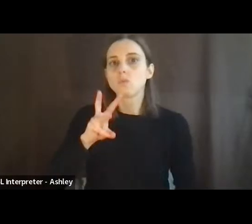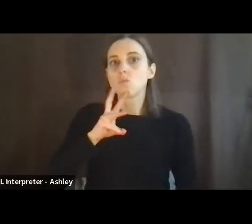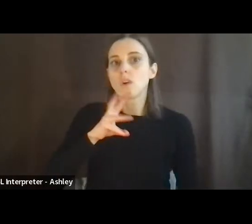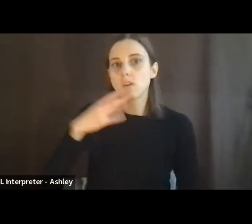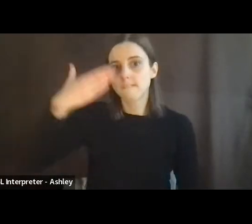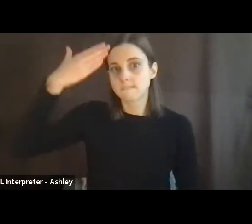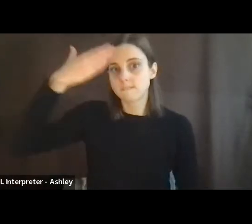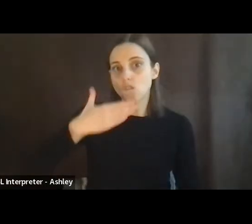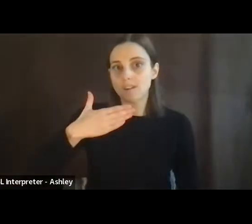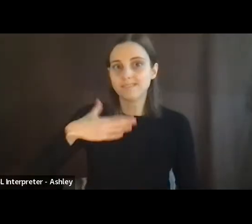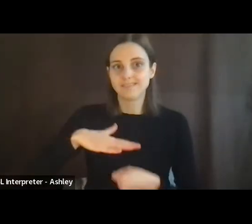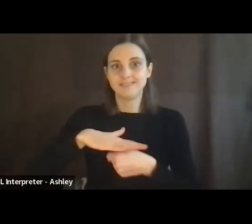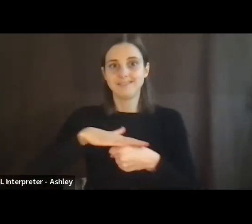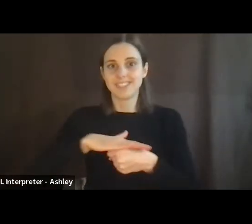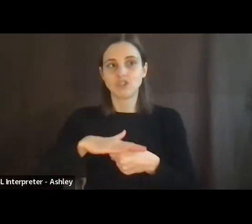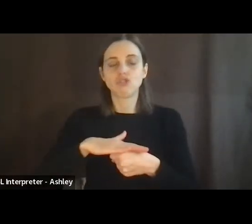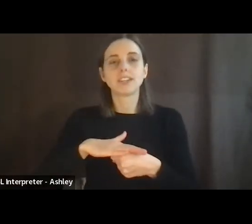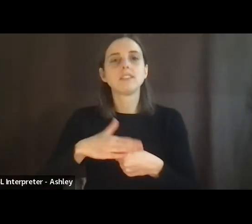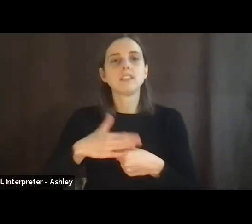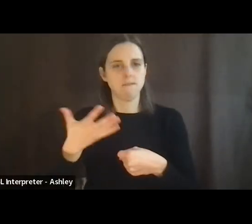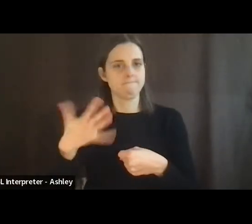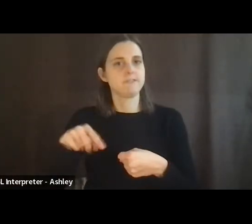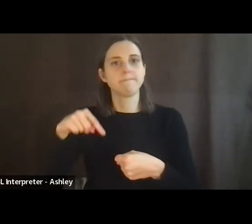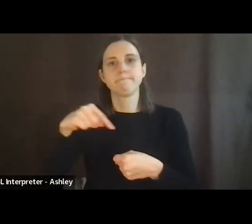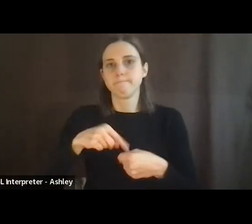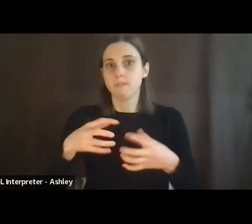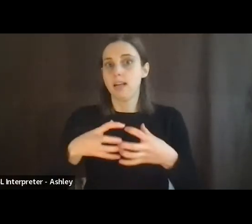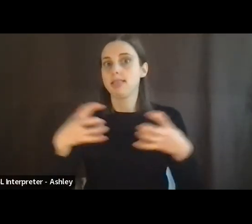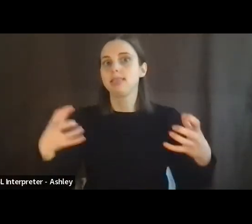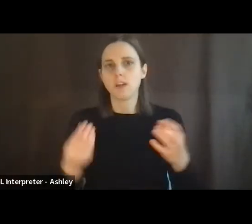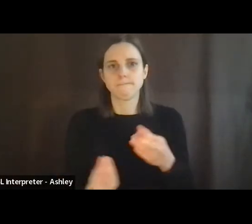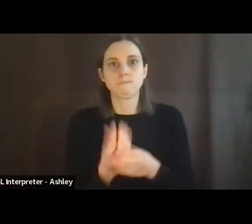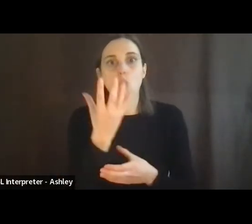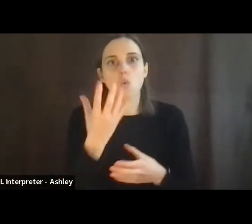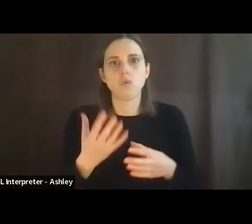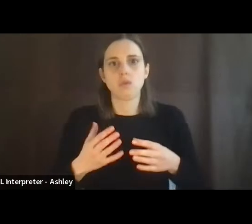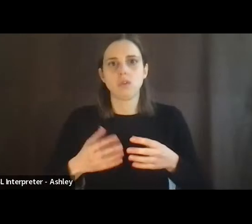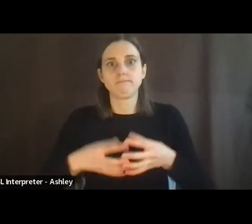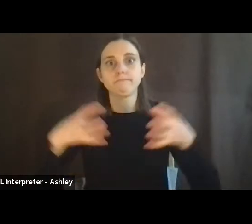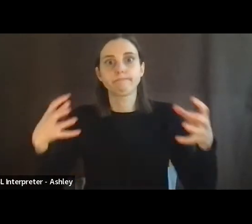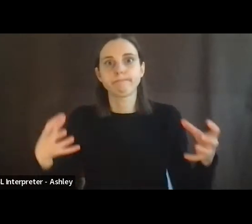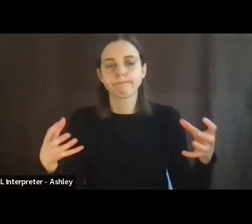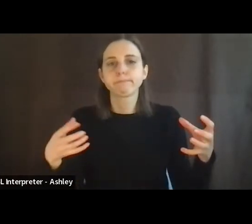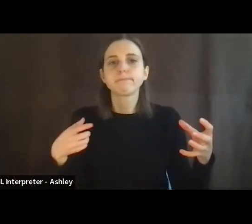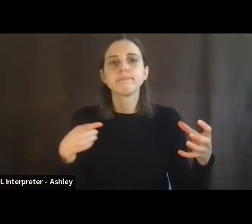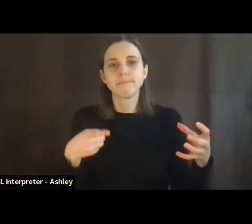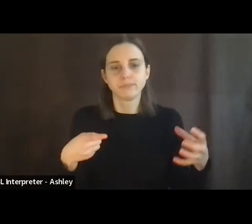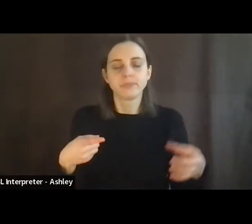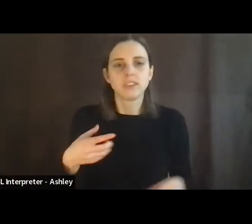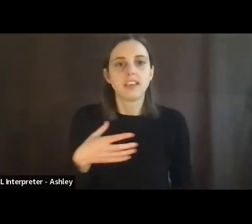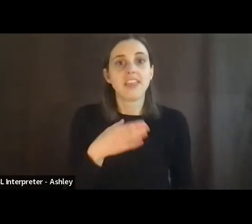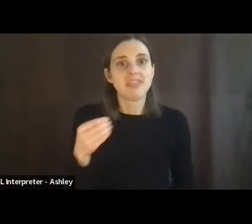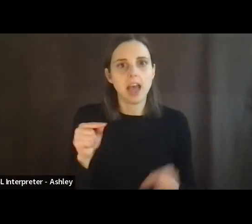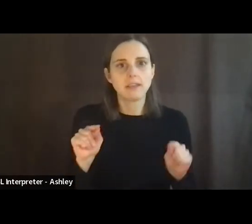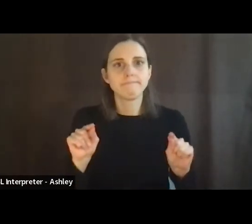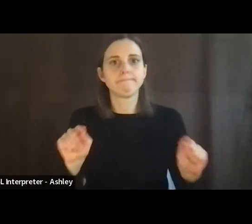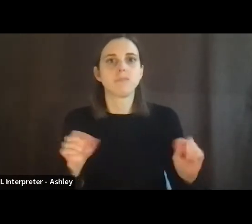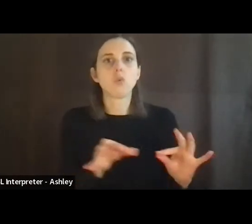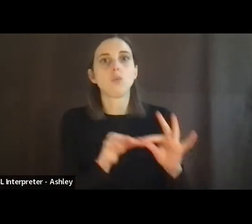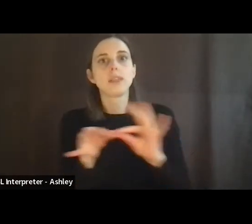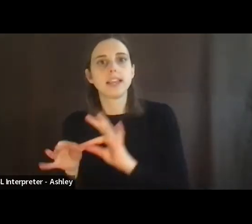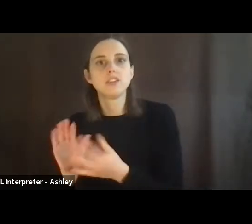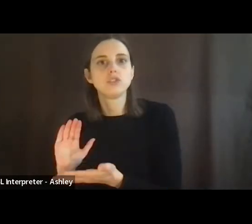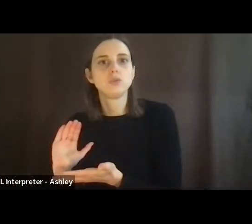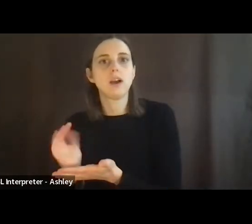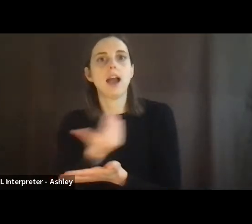a desire to serve that with the HCT investment, the high capacity transit investment. Just